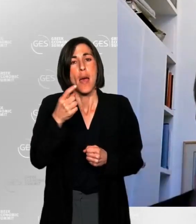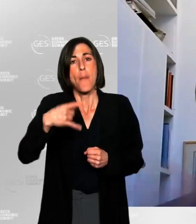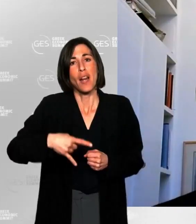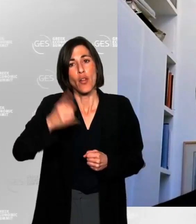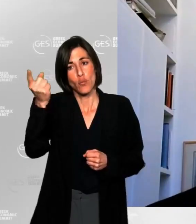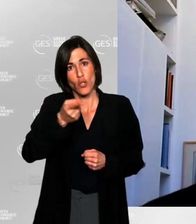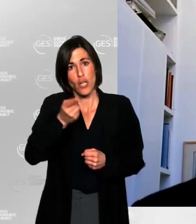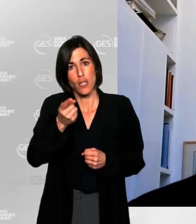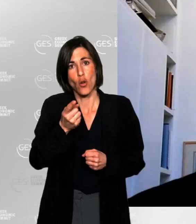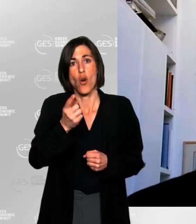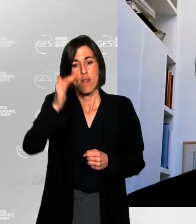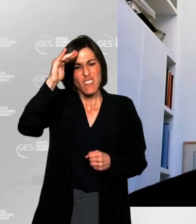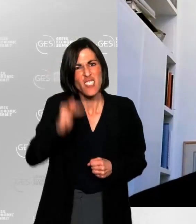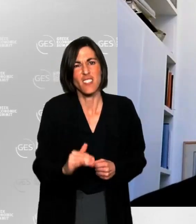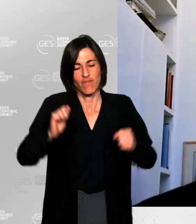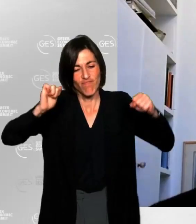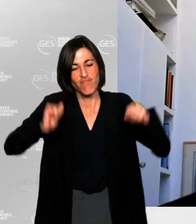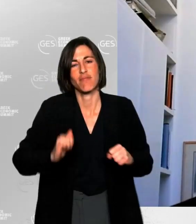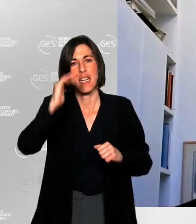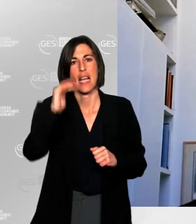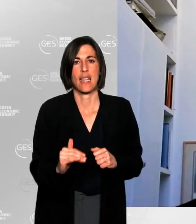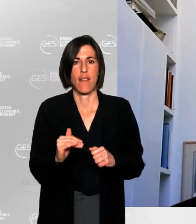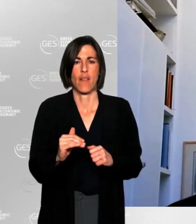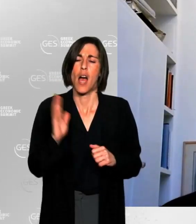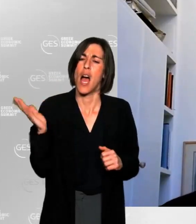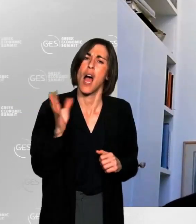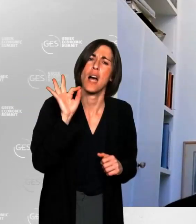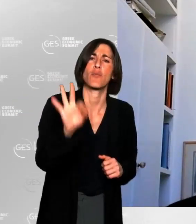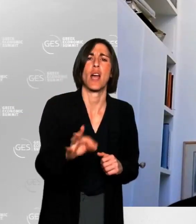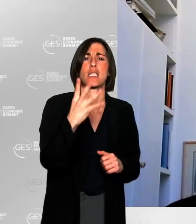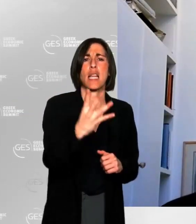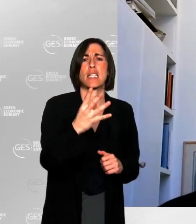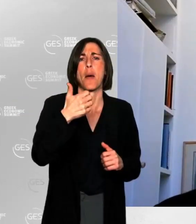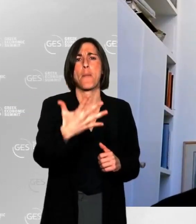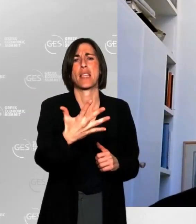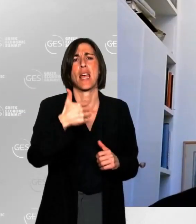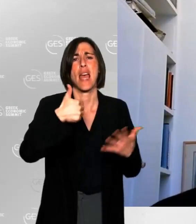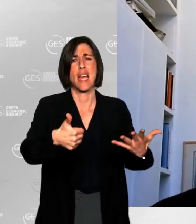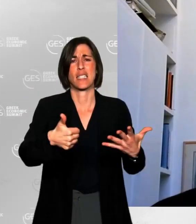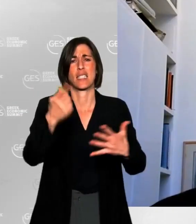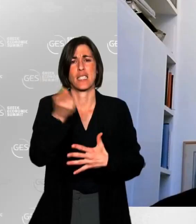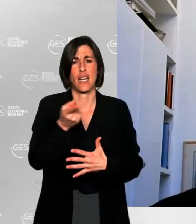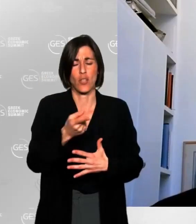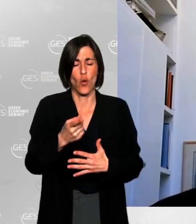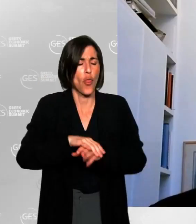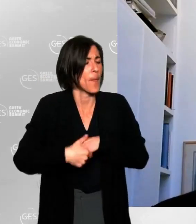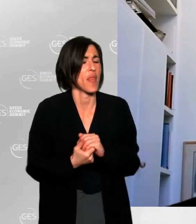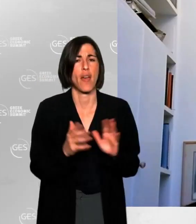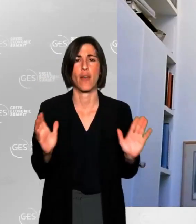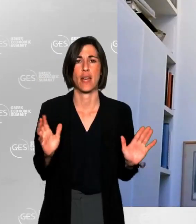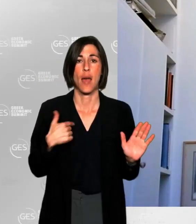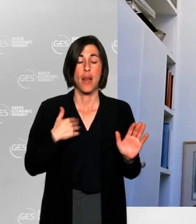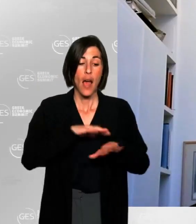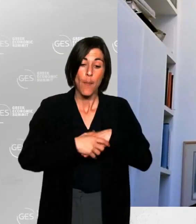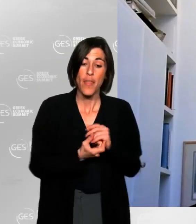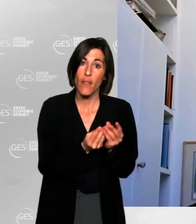I don't care. I don't care as much about that as I do about the job loss that is coming with COVID and the uncertainties